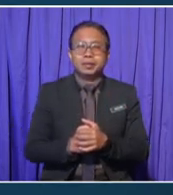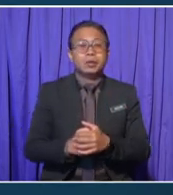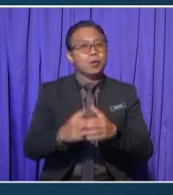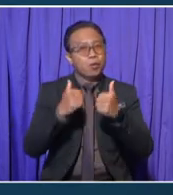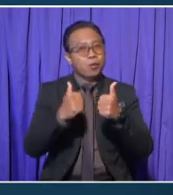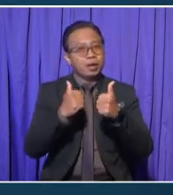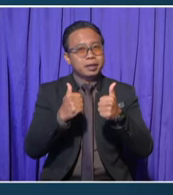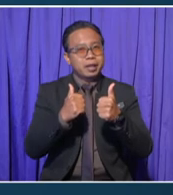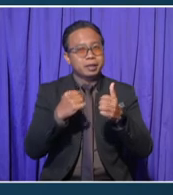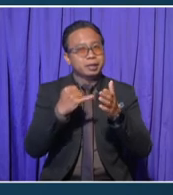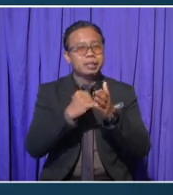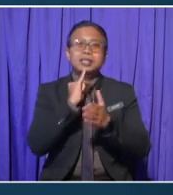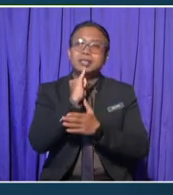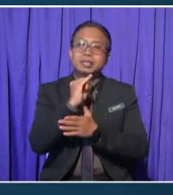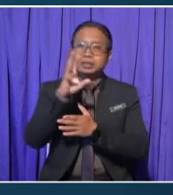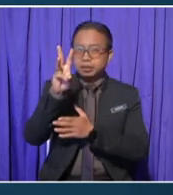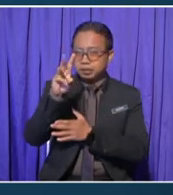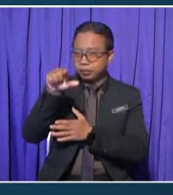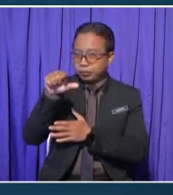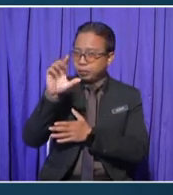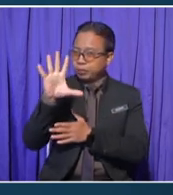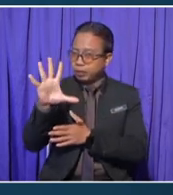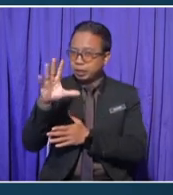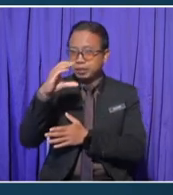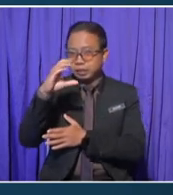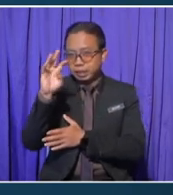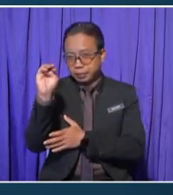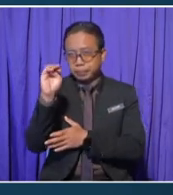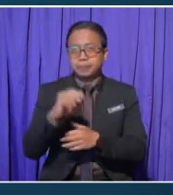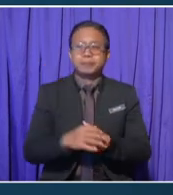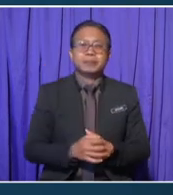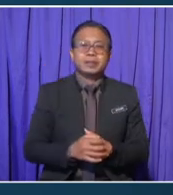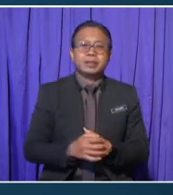Well done, it is 6.5 centimeter.